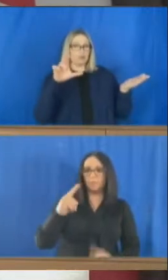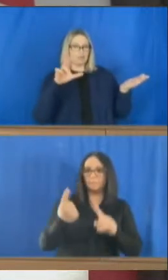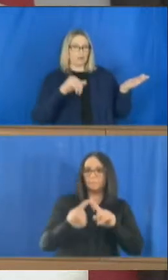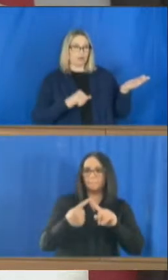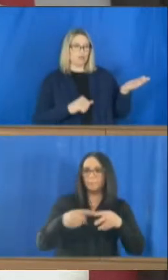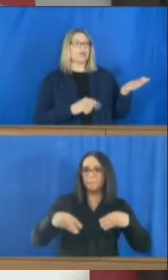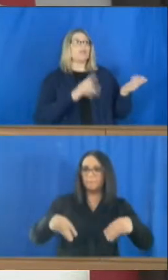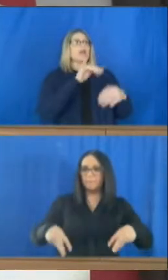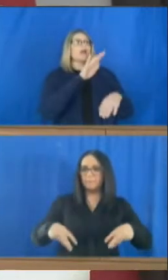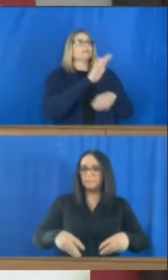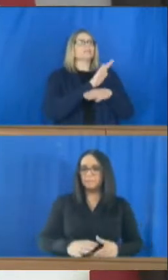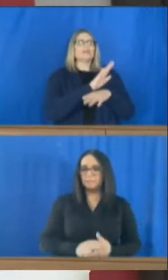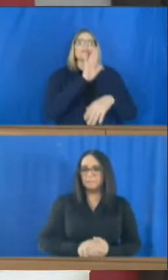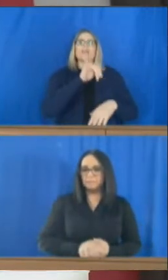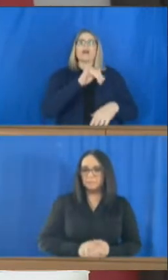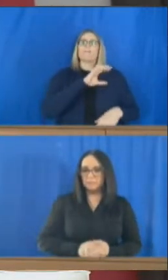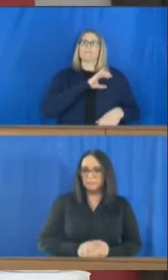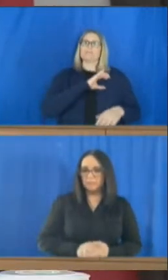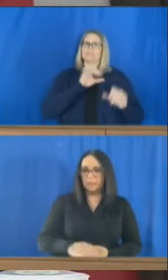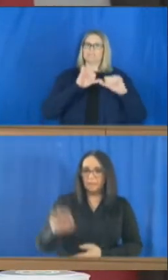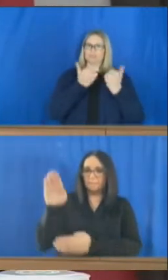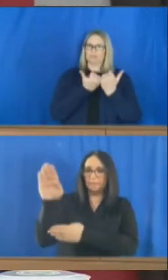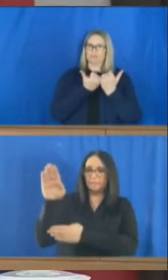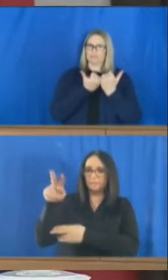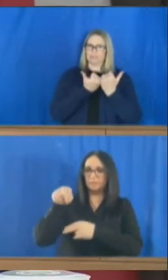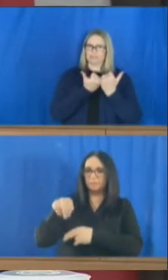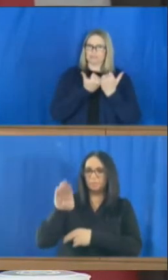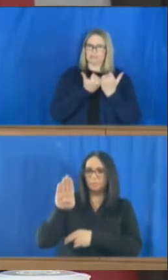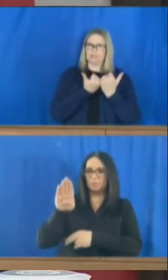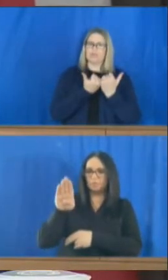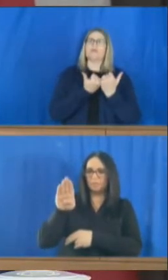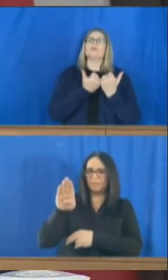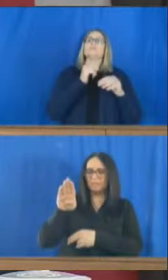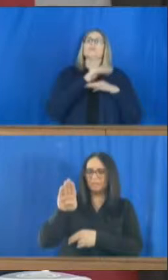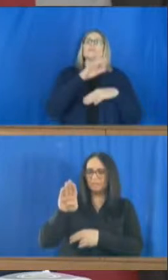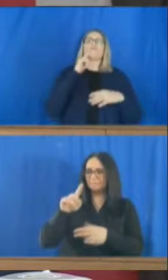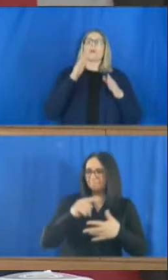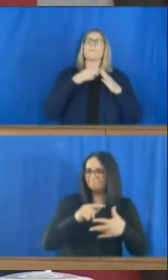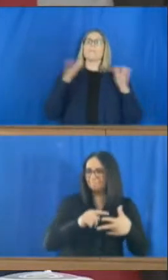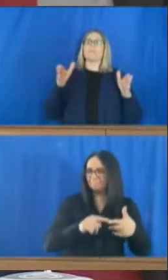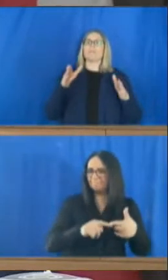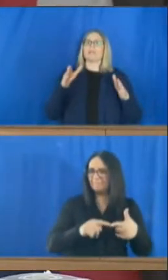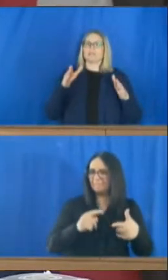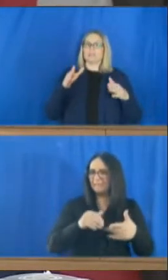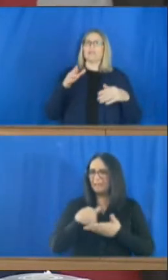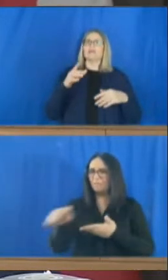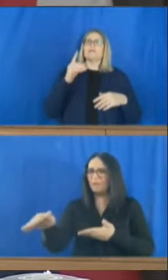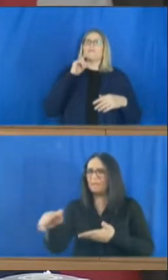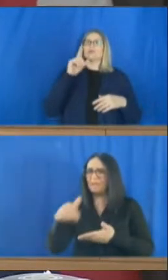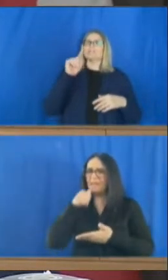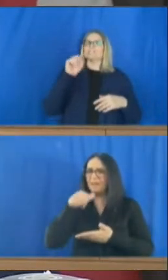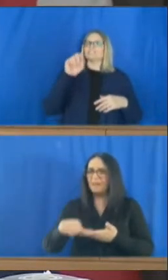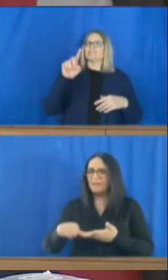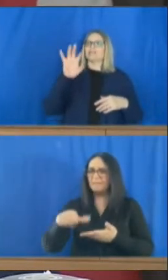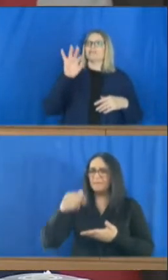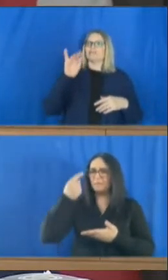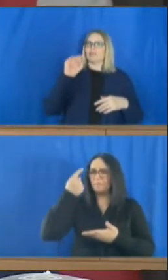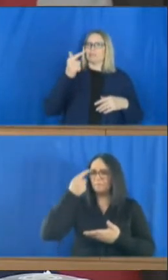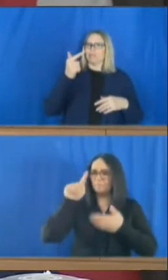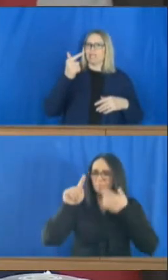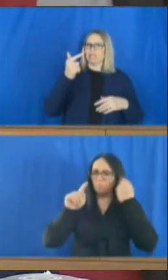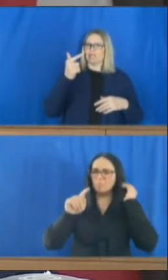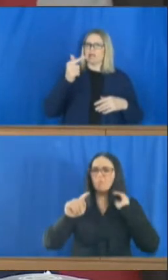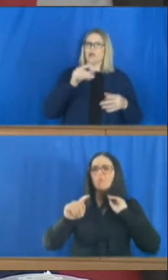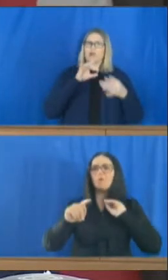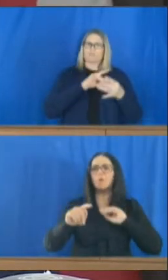Minister Carty last week in regard to social media activity, commenting on the Fredericton Police Force's